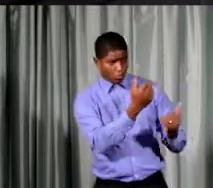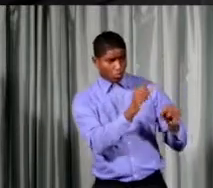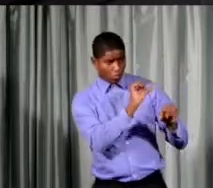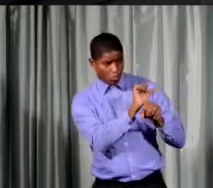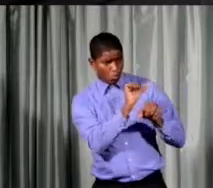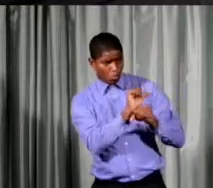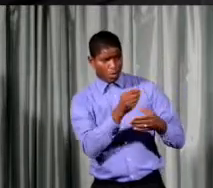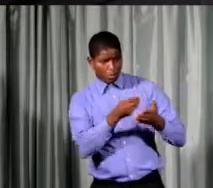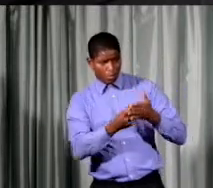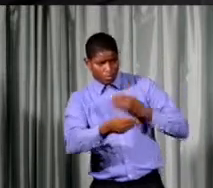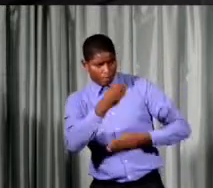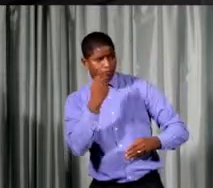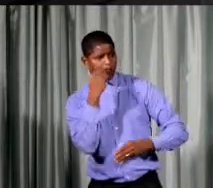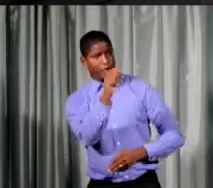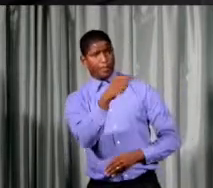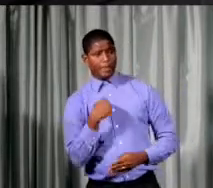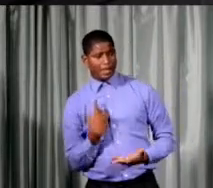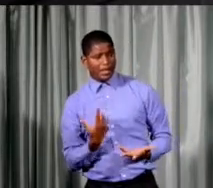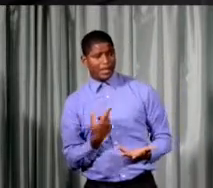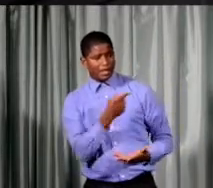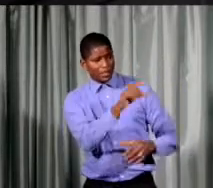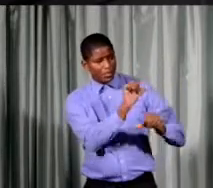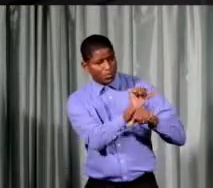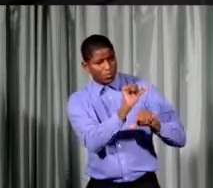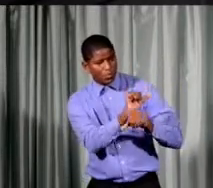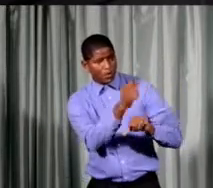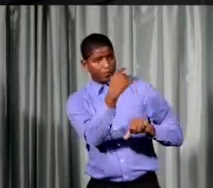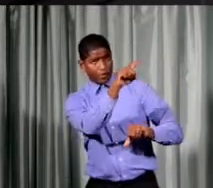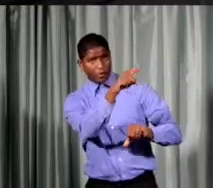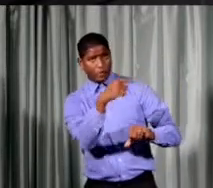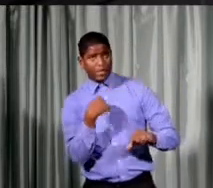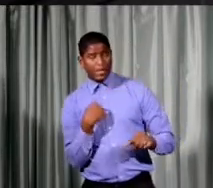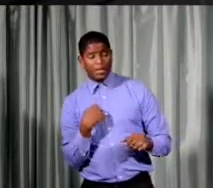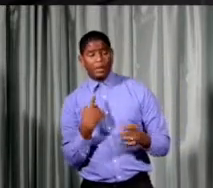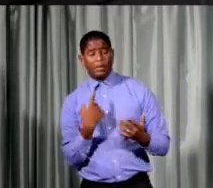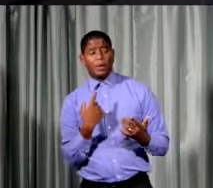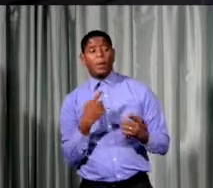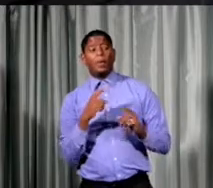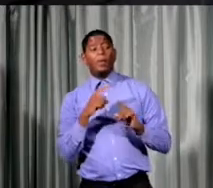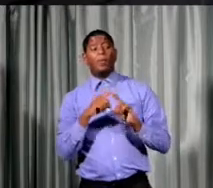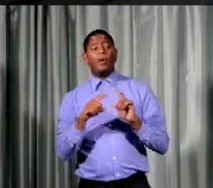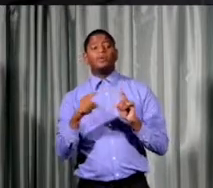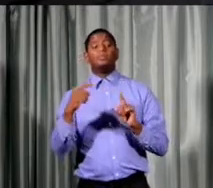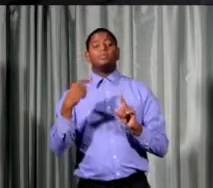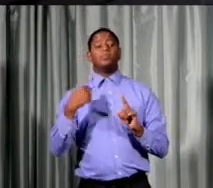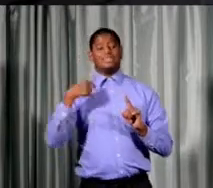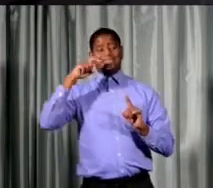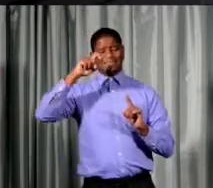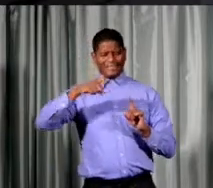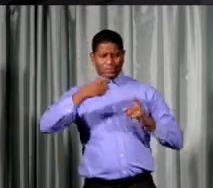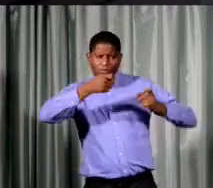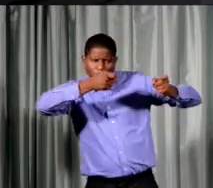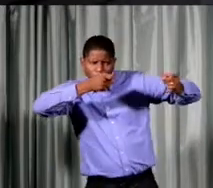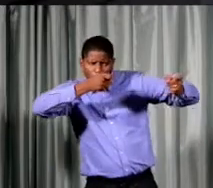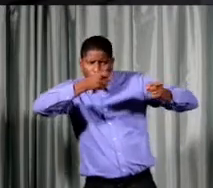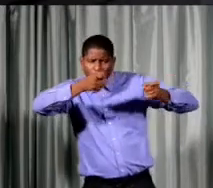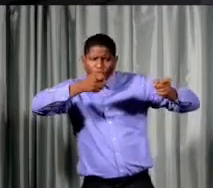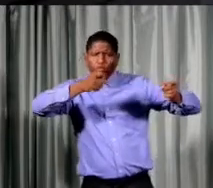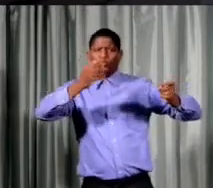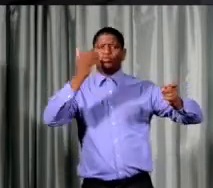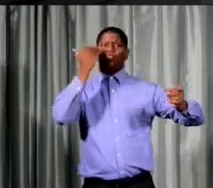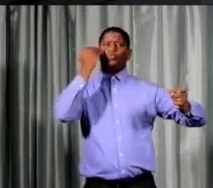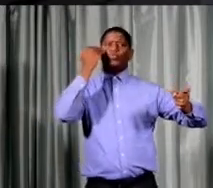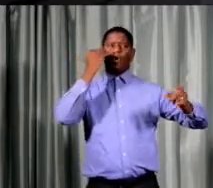have employees, etc., or one person, you need some sort of control